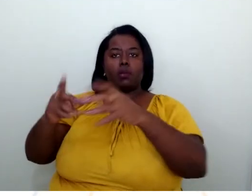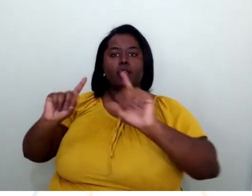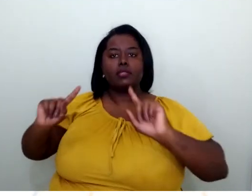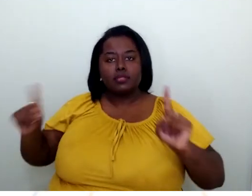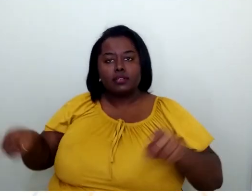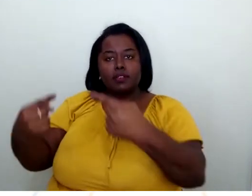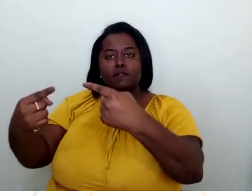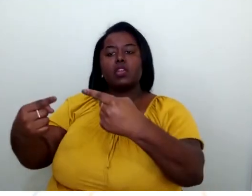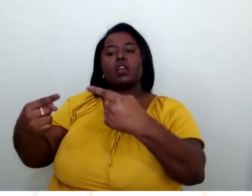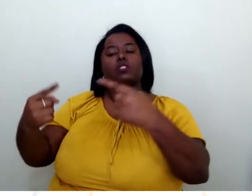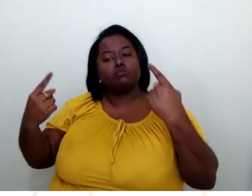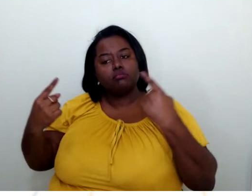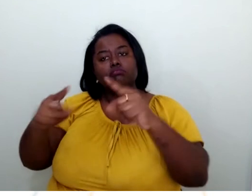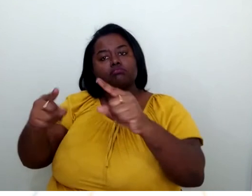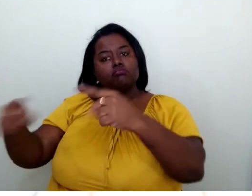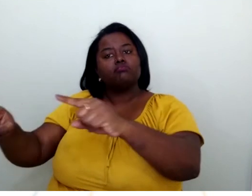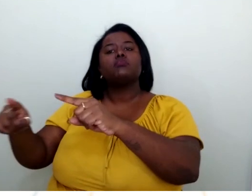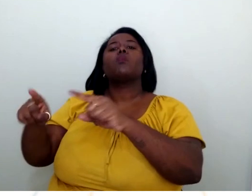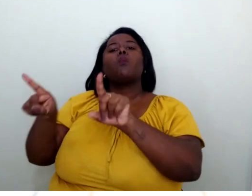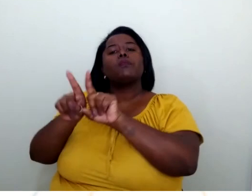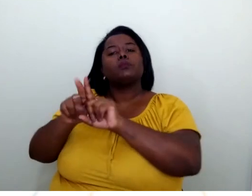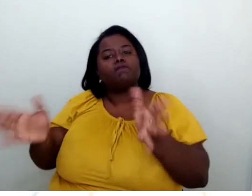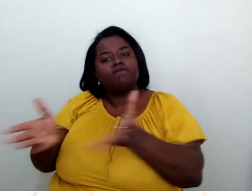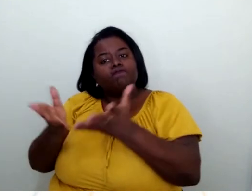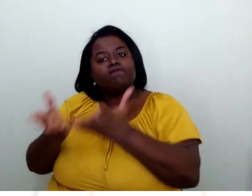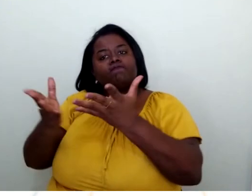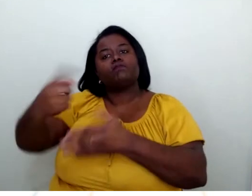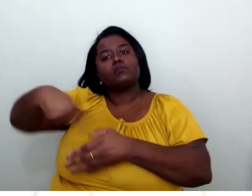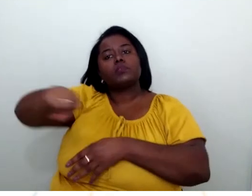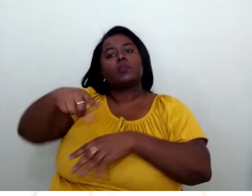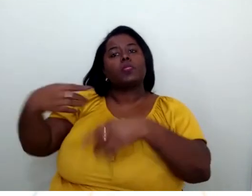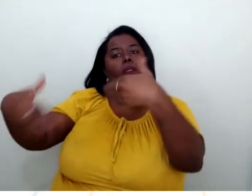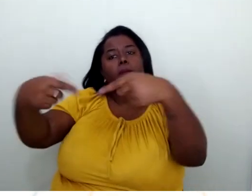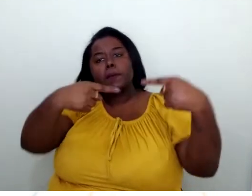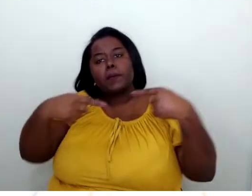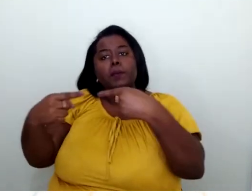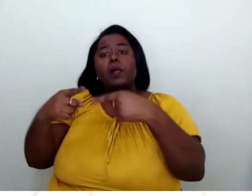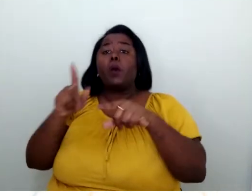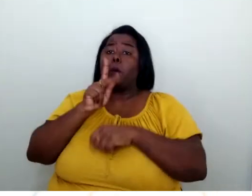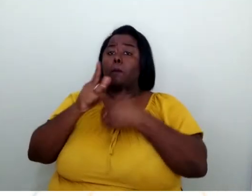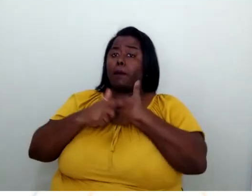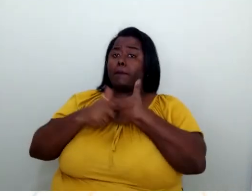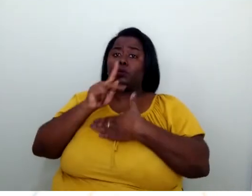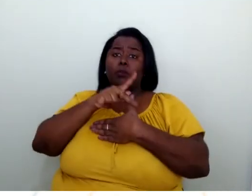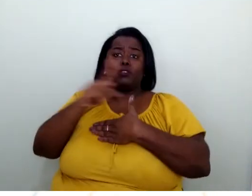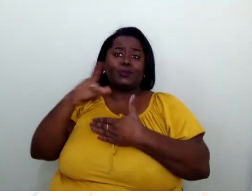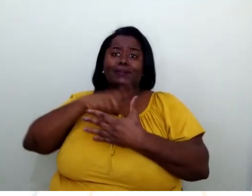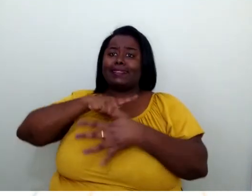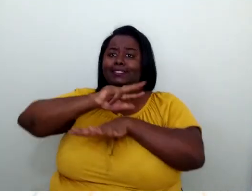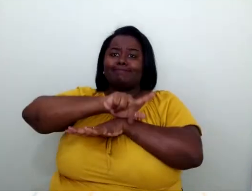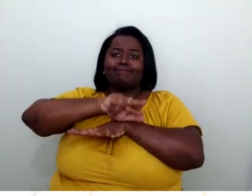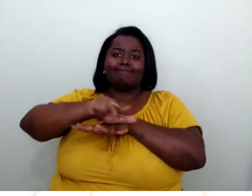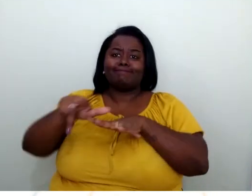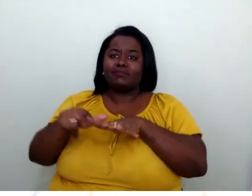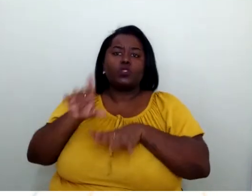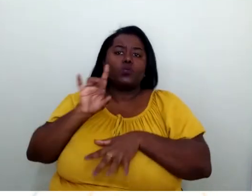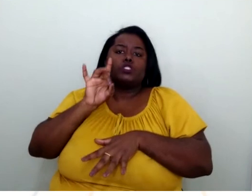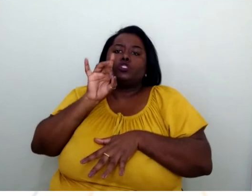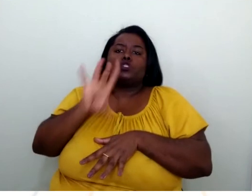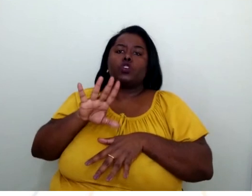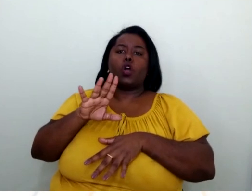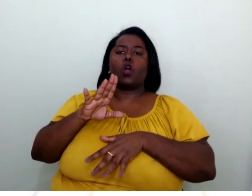the storming, norming, performing, and mourning or adjourning. We like to call it adjourning. How important it is